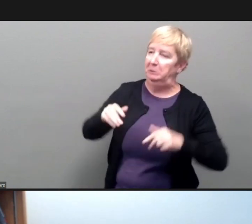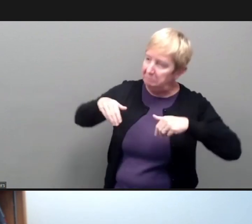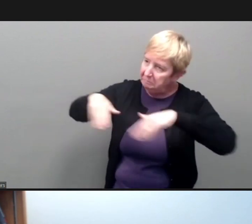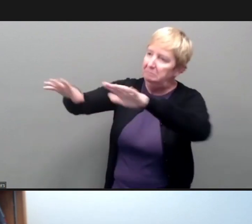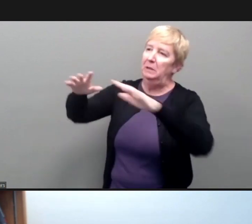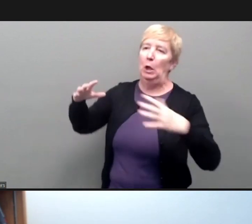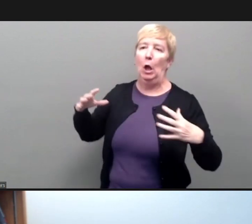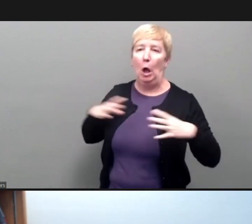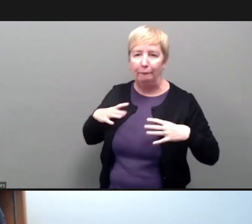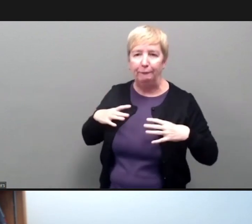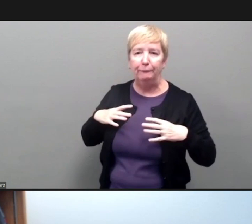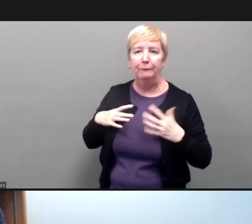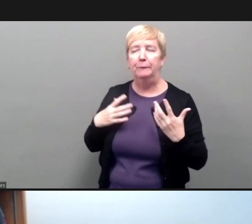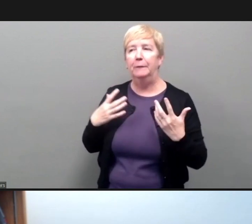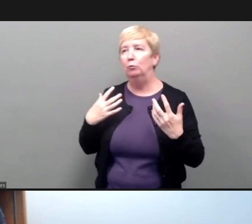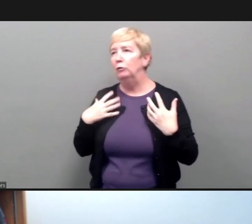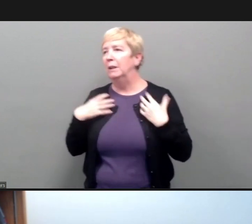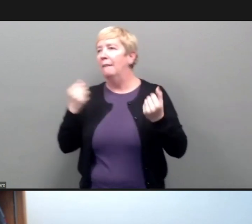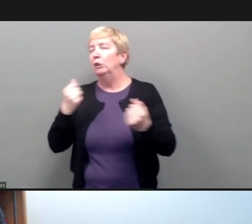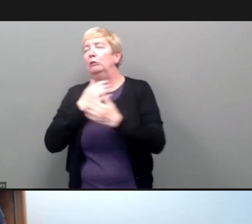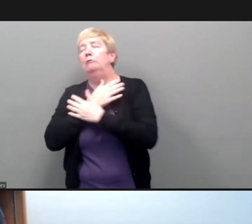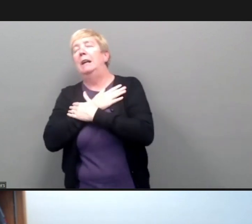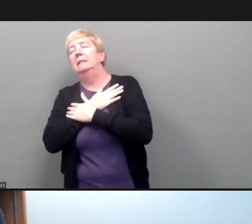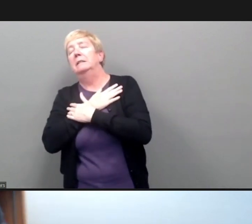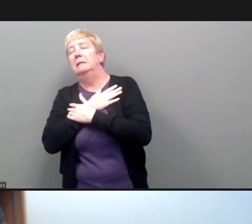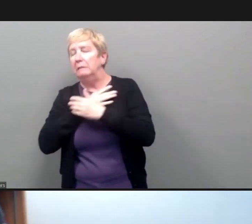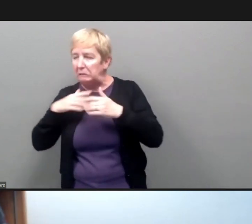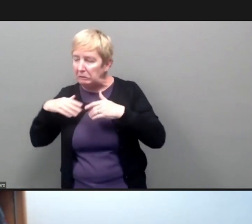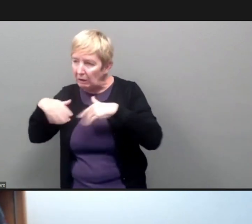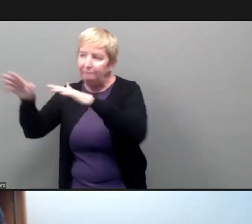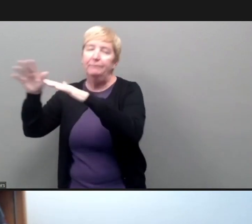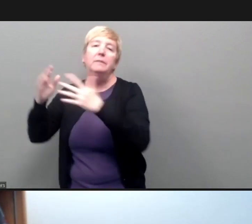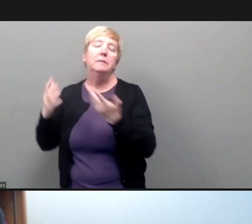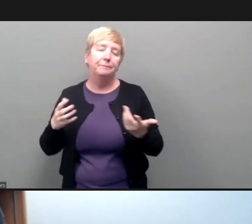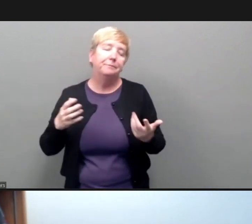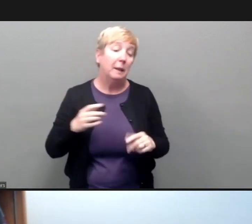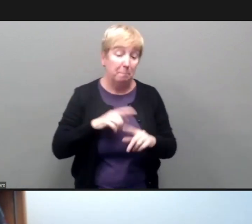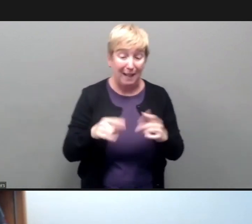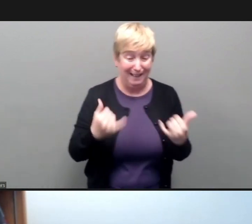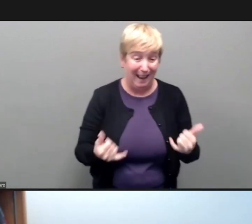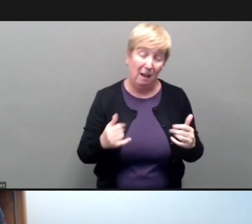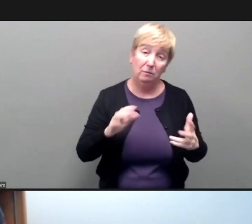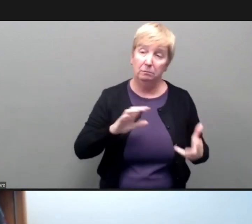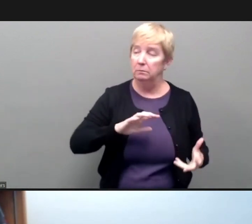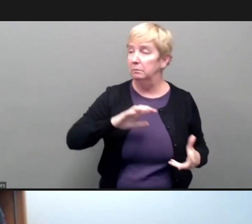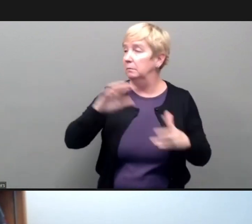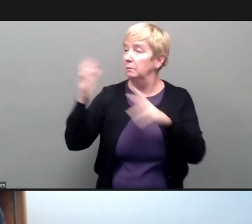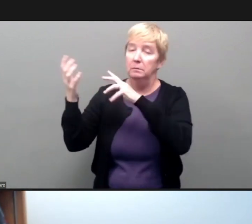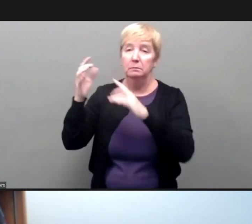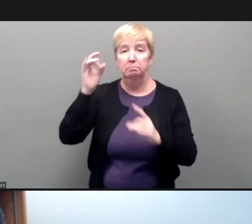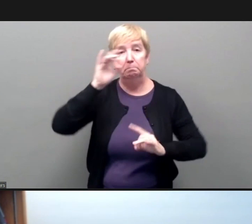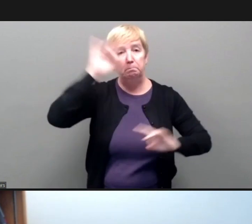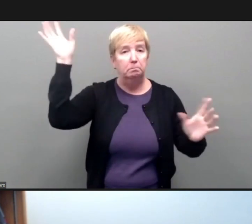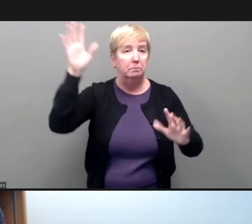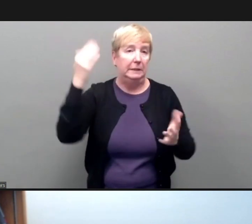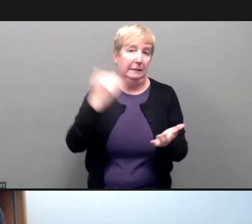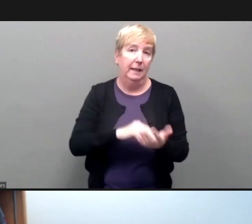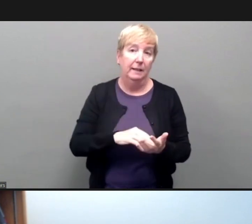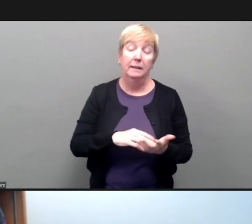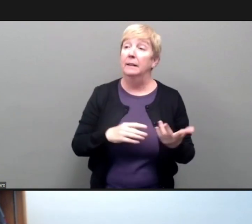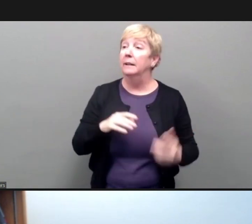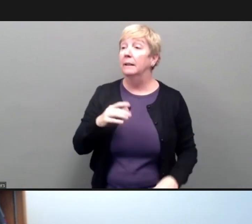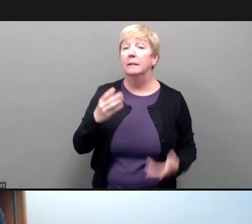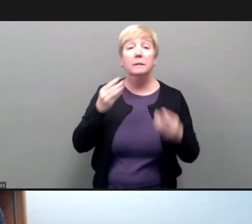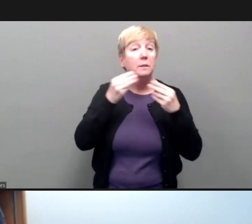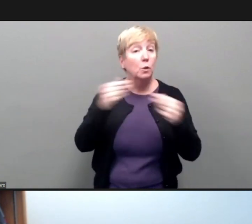and restore. And so it is a crisis though. And I think we can fix it by having everyone